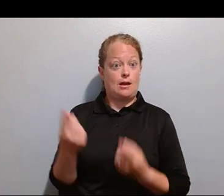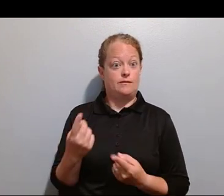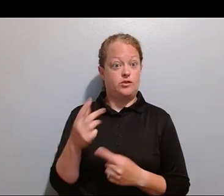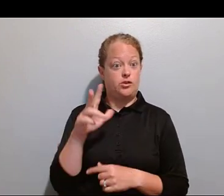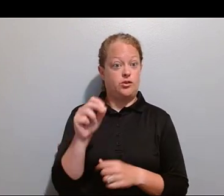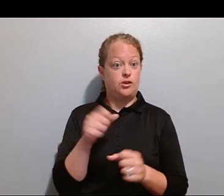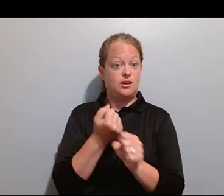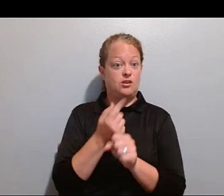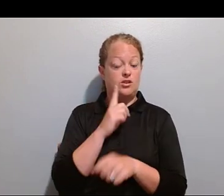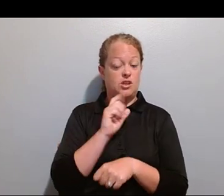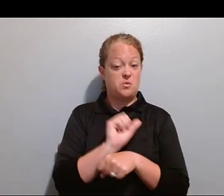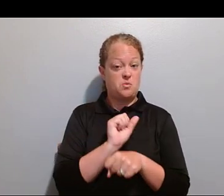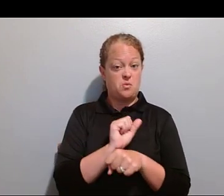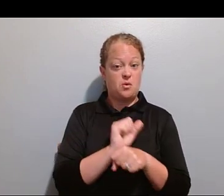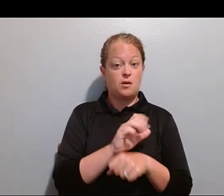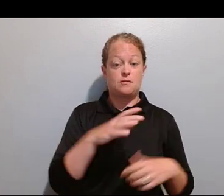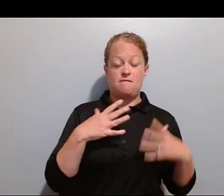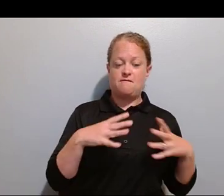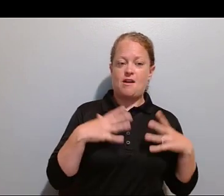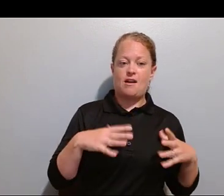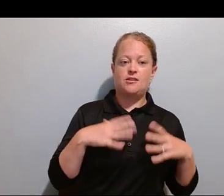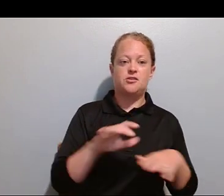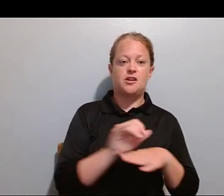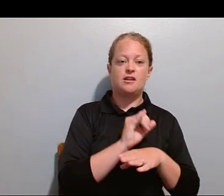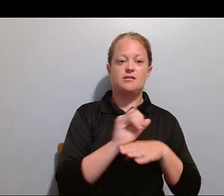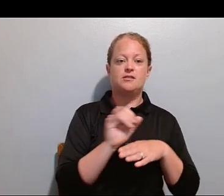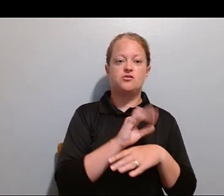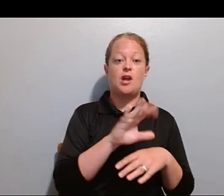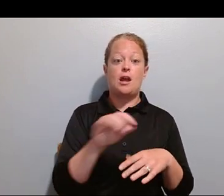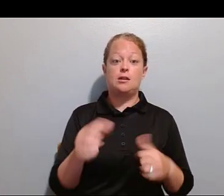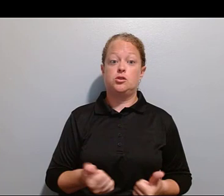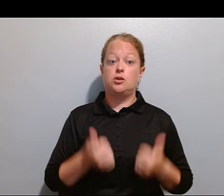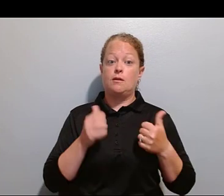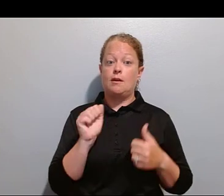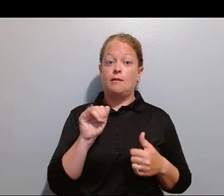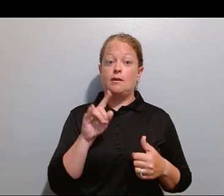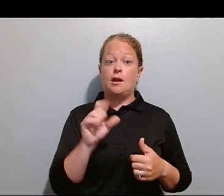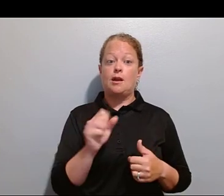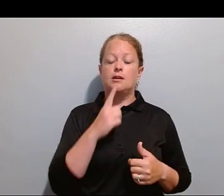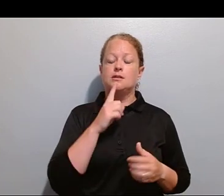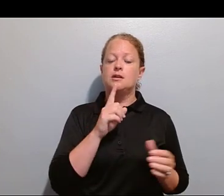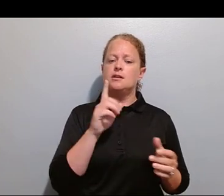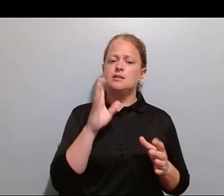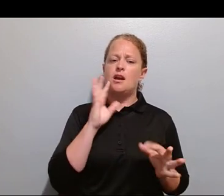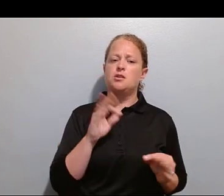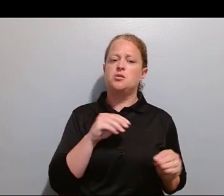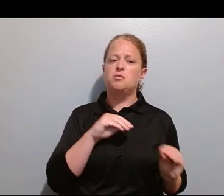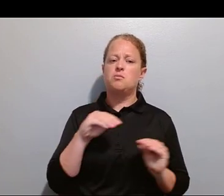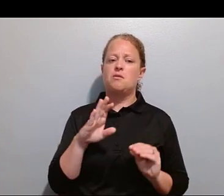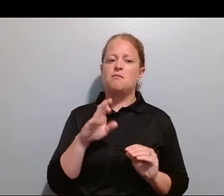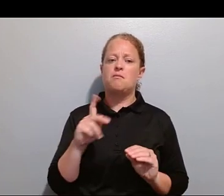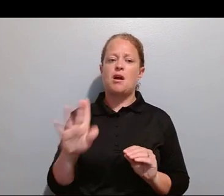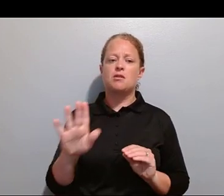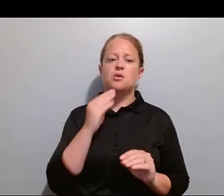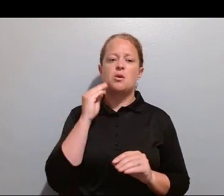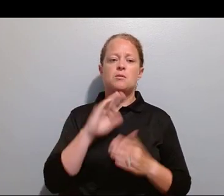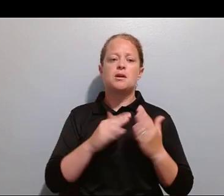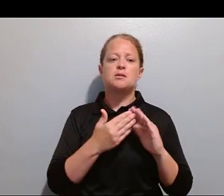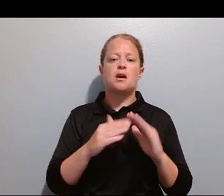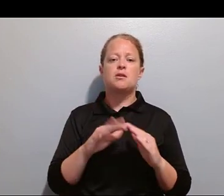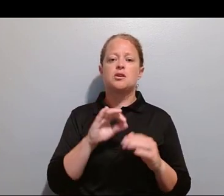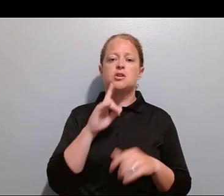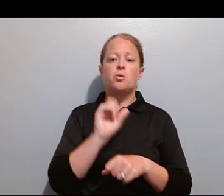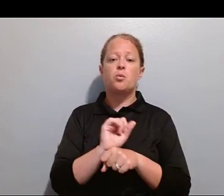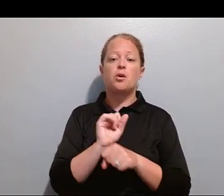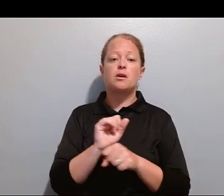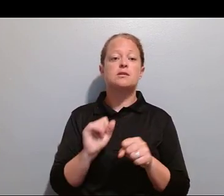AIDS, he made the decision to go back to his roots and pursue a career as a community peer worker. Mr. Shore currently works as head